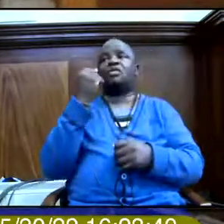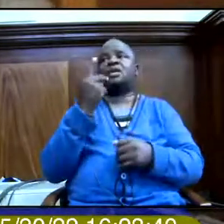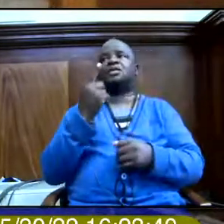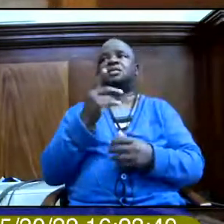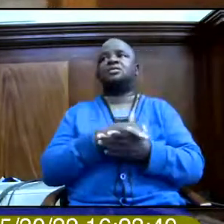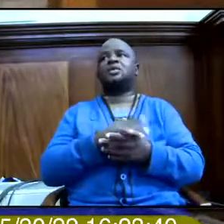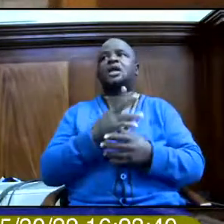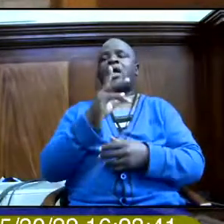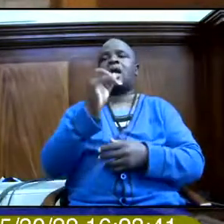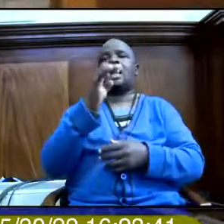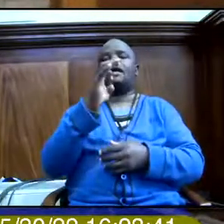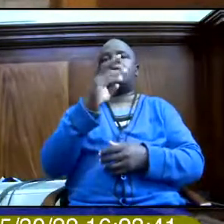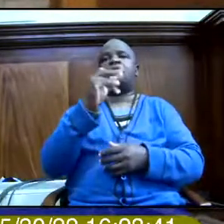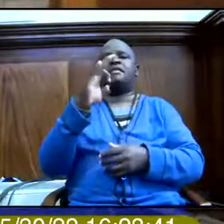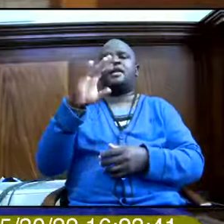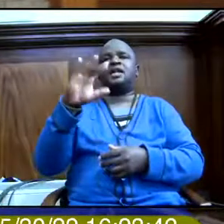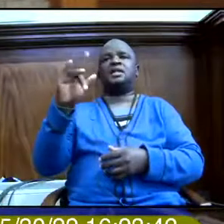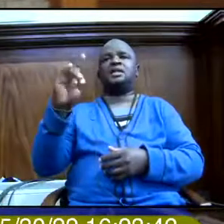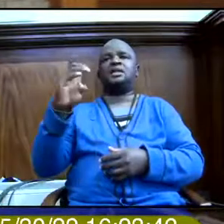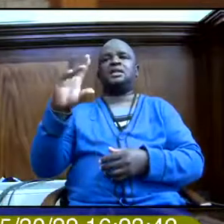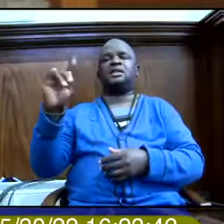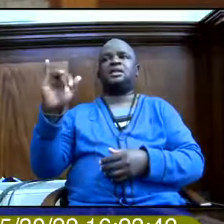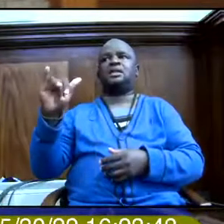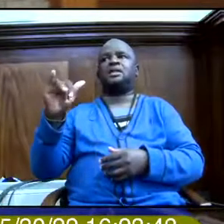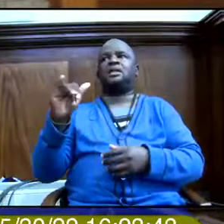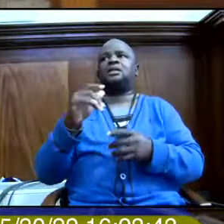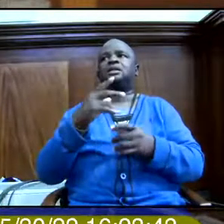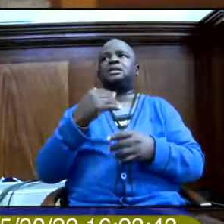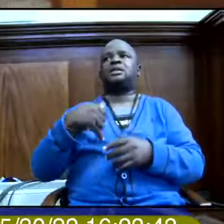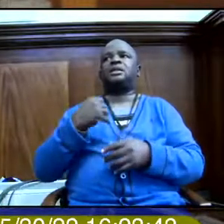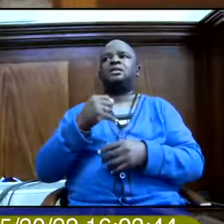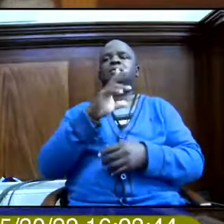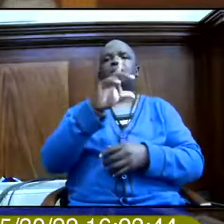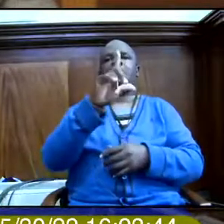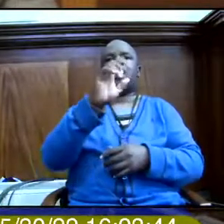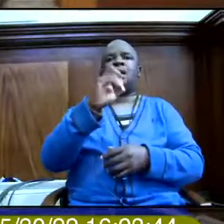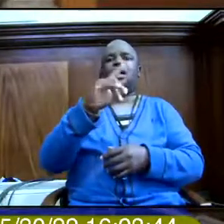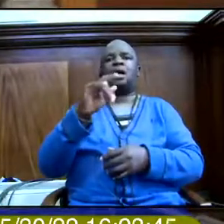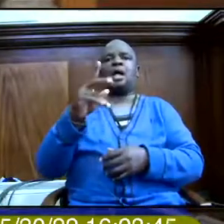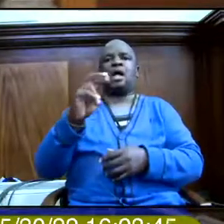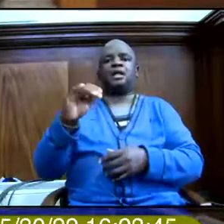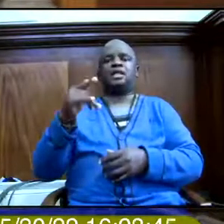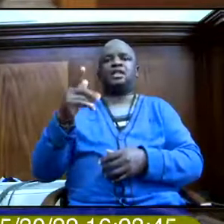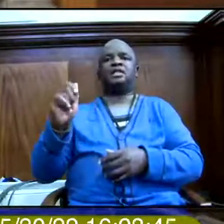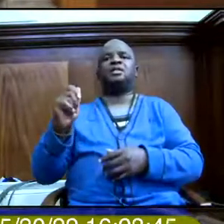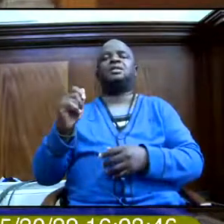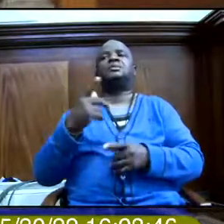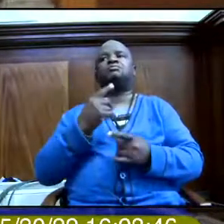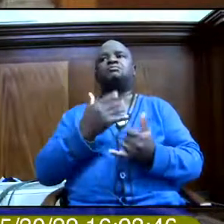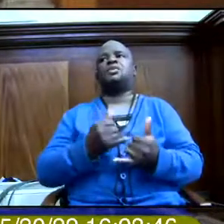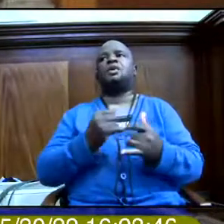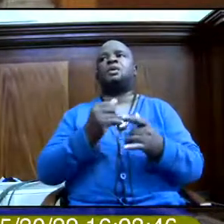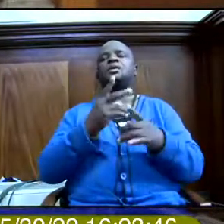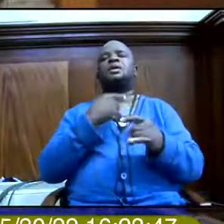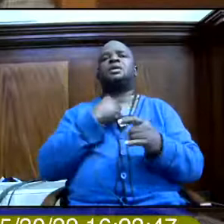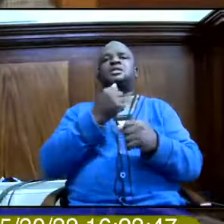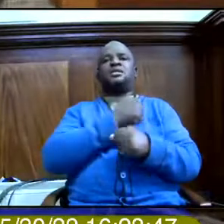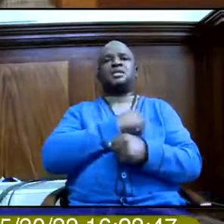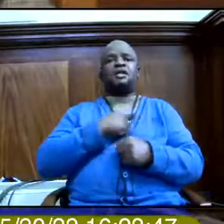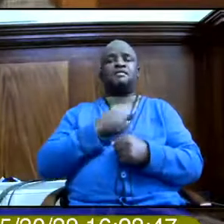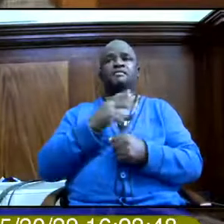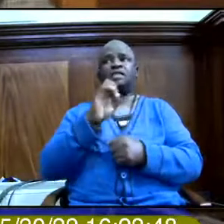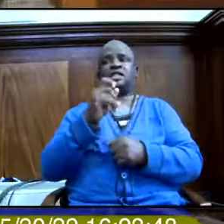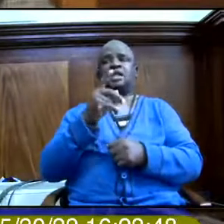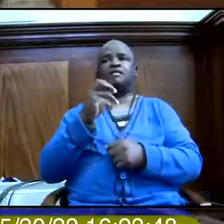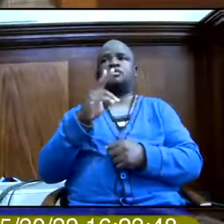i'm felicity le creator the interim deputy secretary of staff too standing here on on behalf of south 2